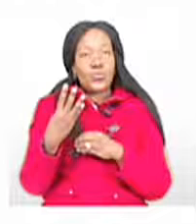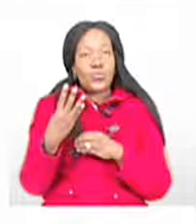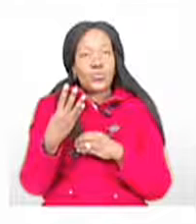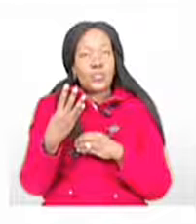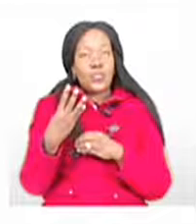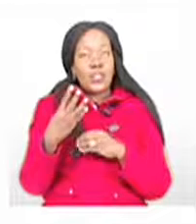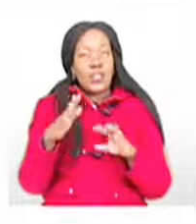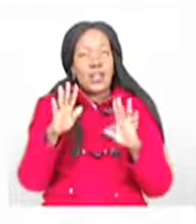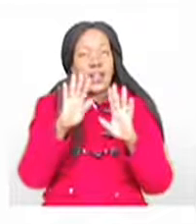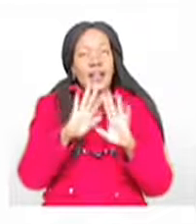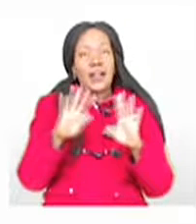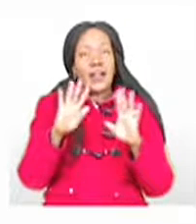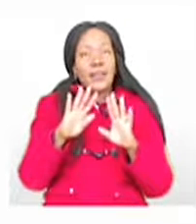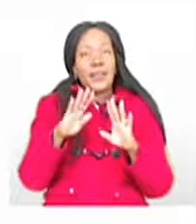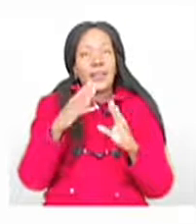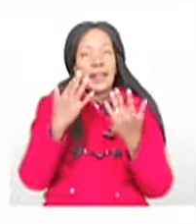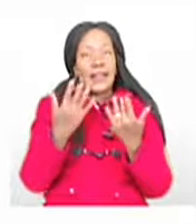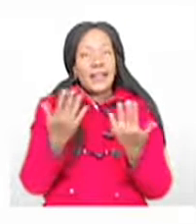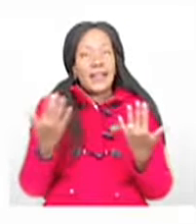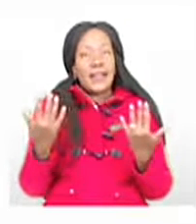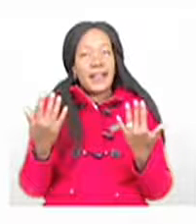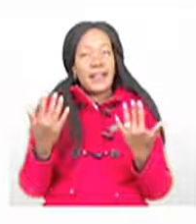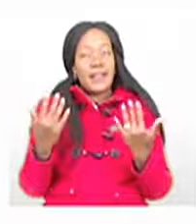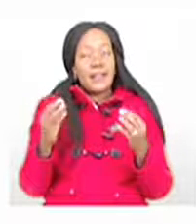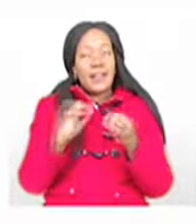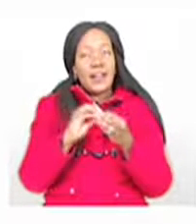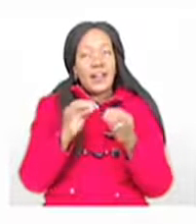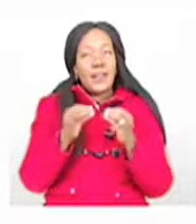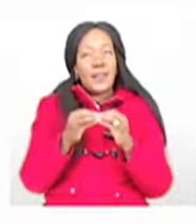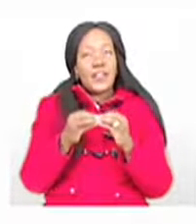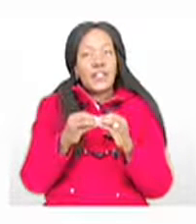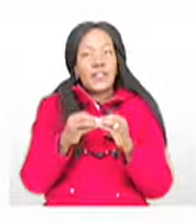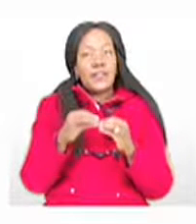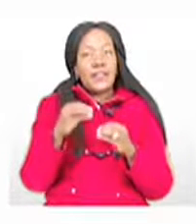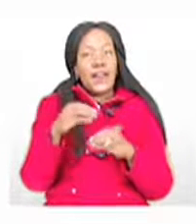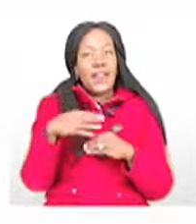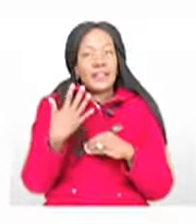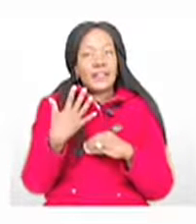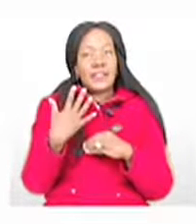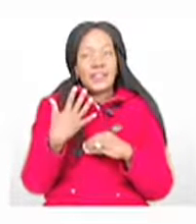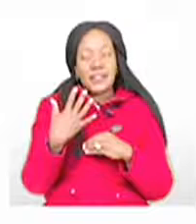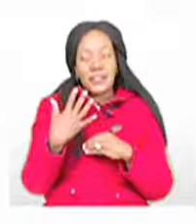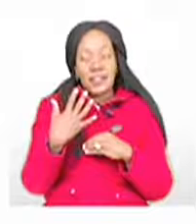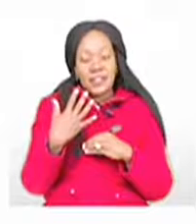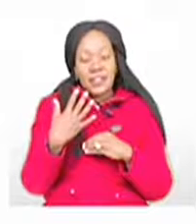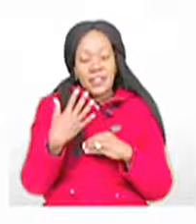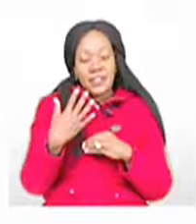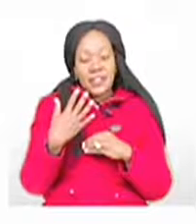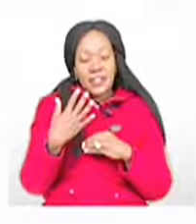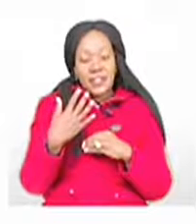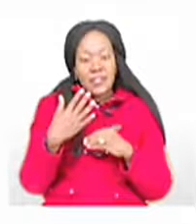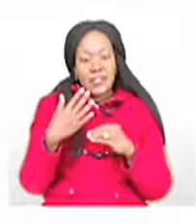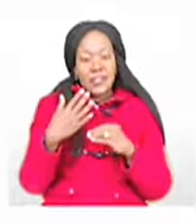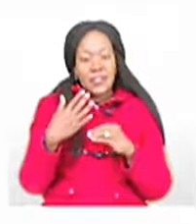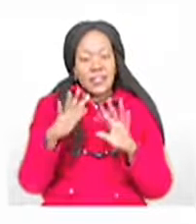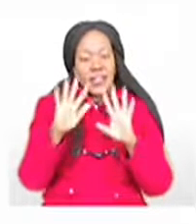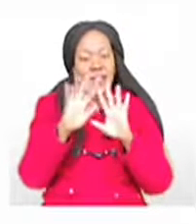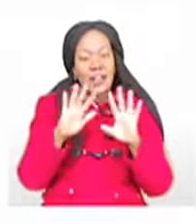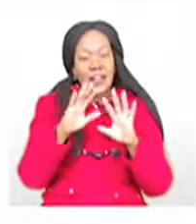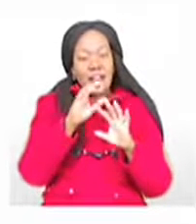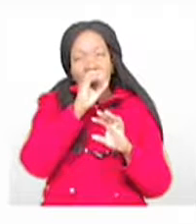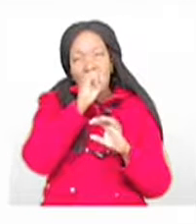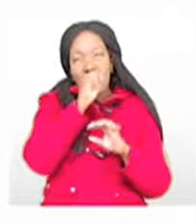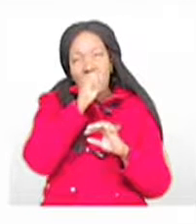fours, color green for all the number fives, and color